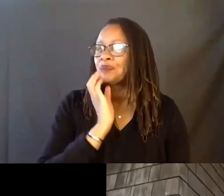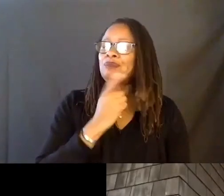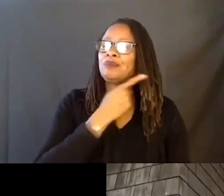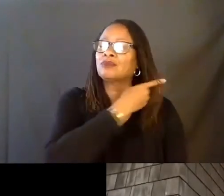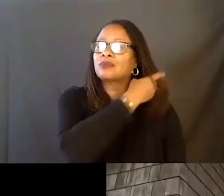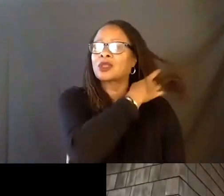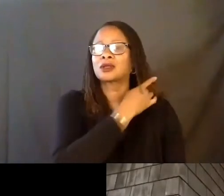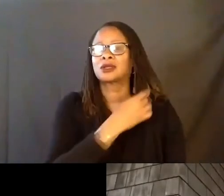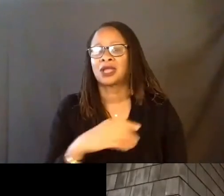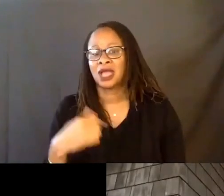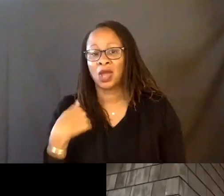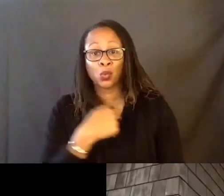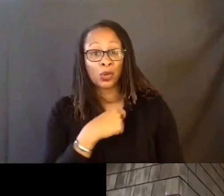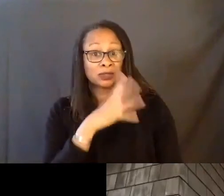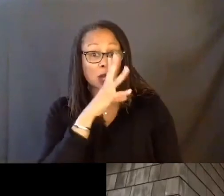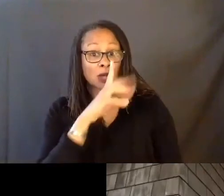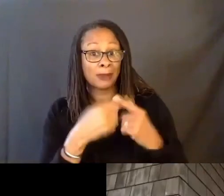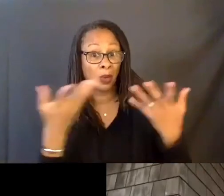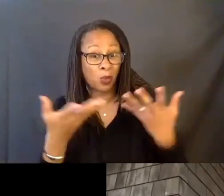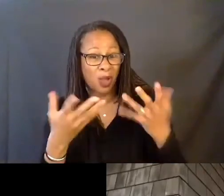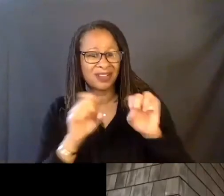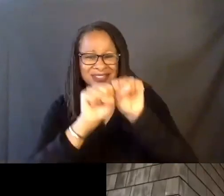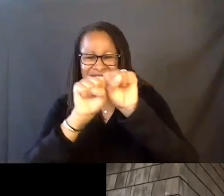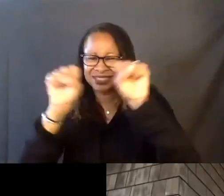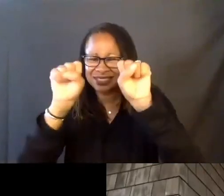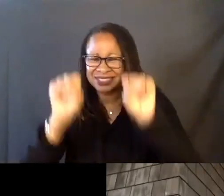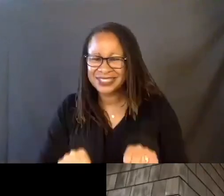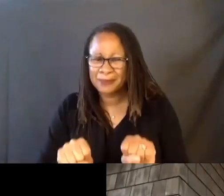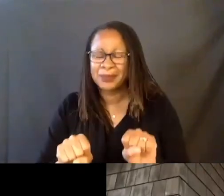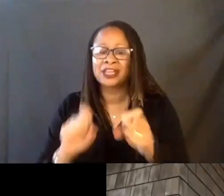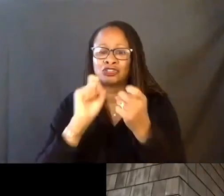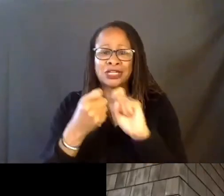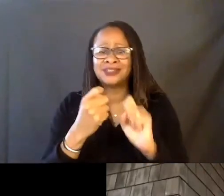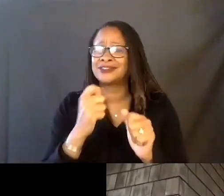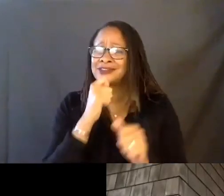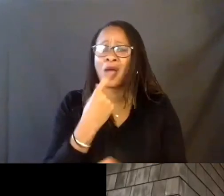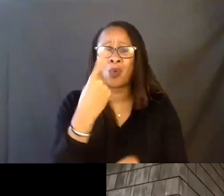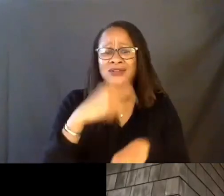about systemic change, you know, not a one-time grant